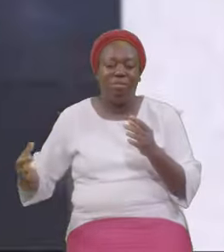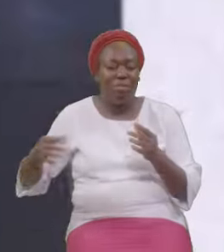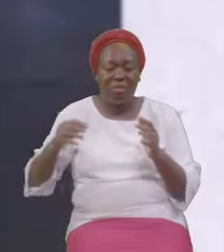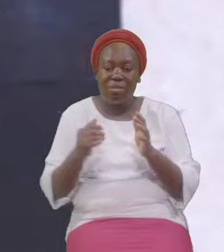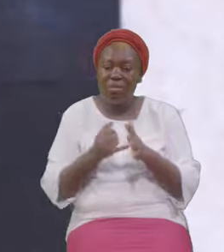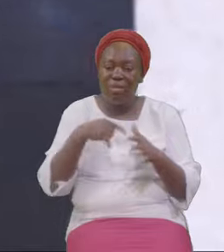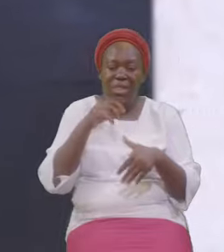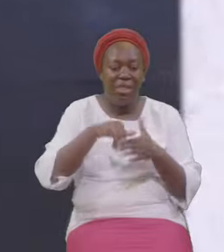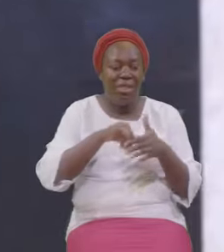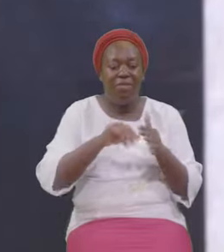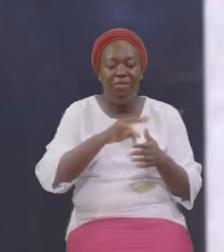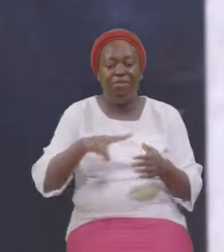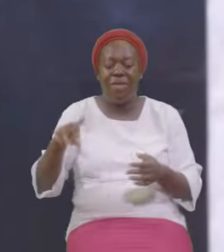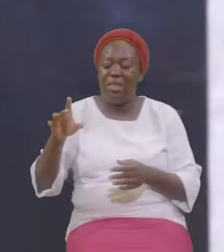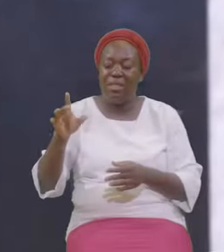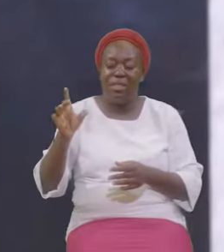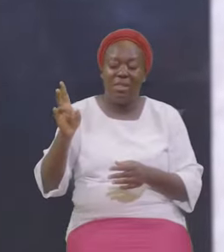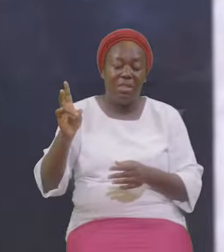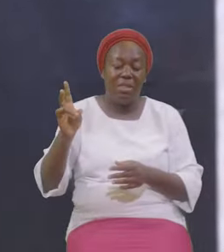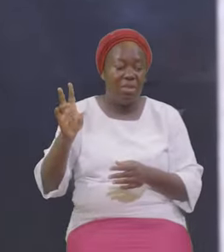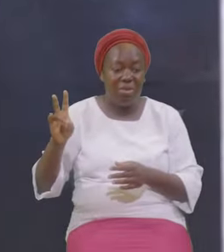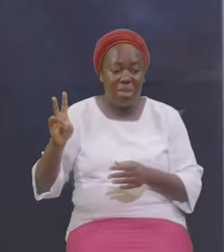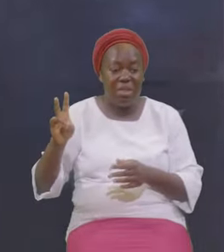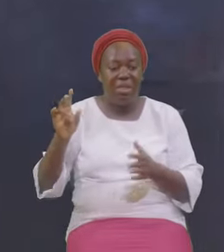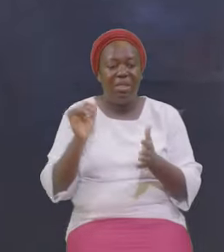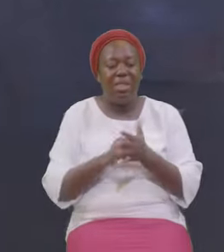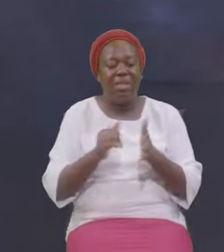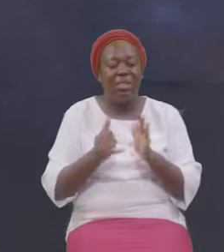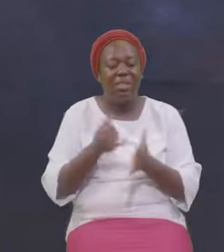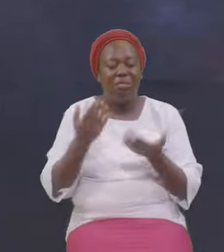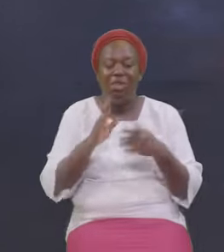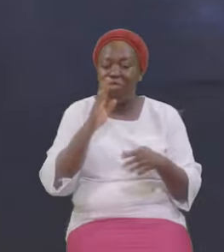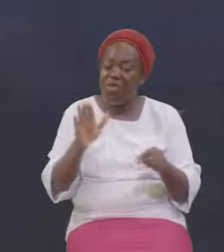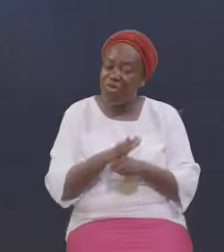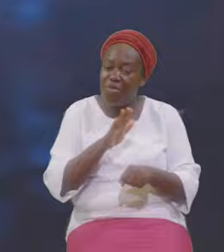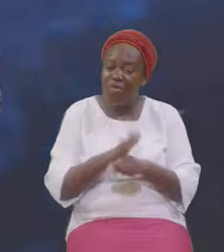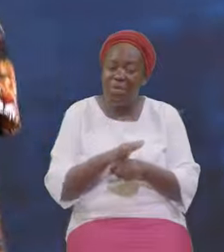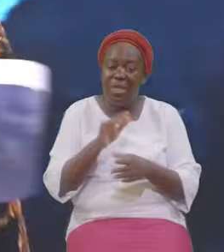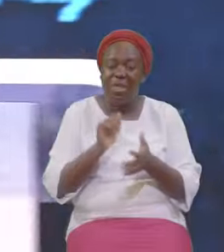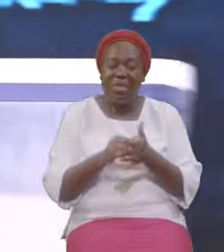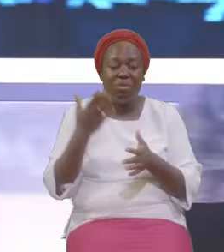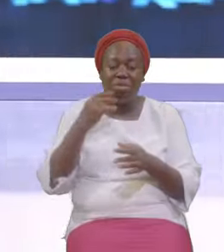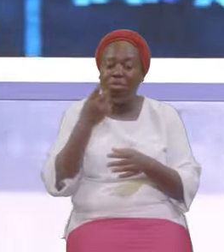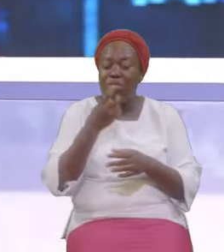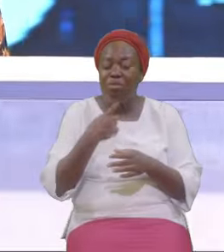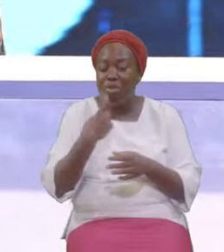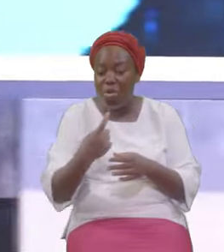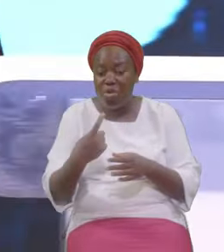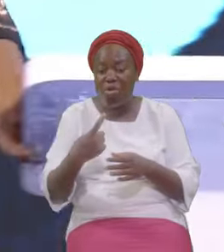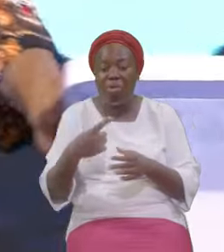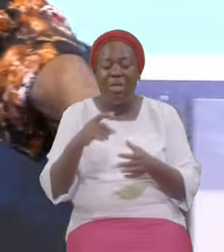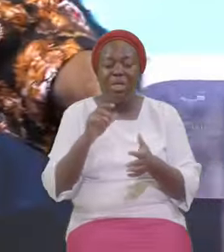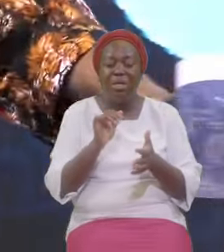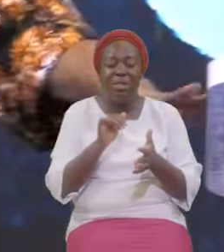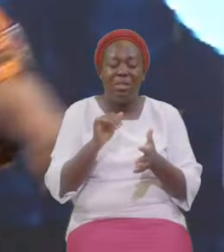17, it says that it might be fulfilled, which was spoken, that it might be